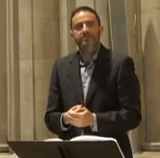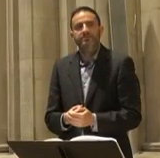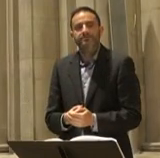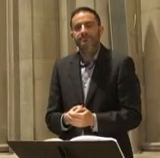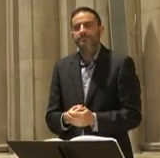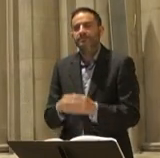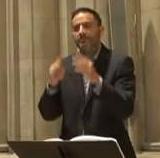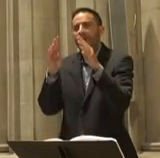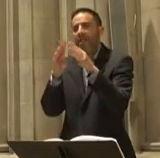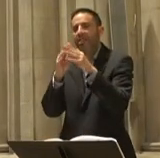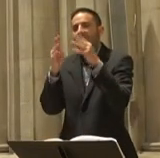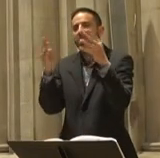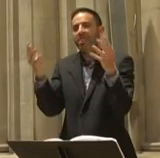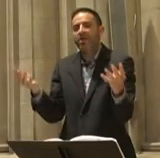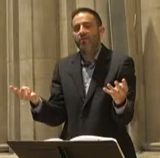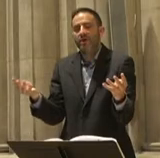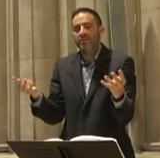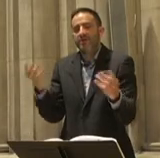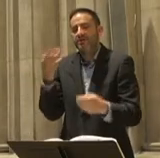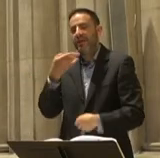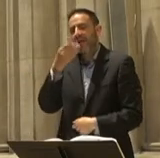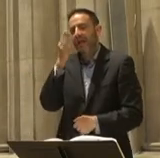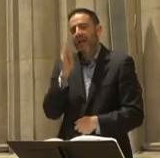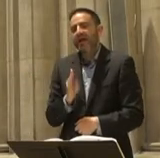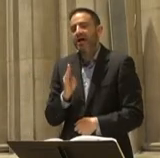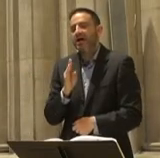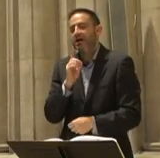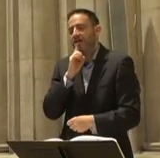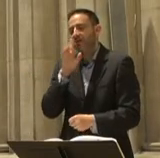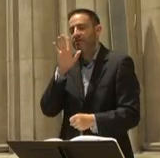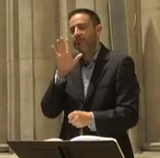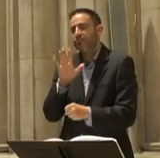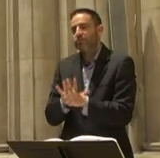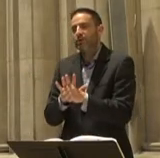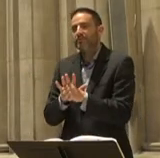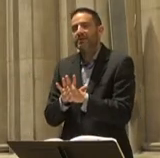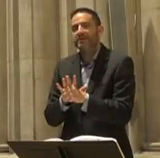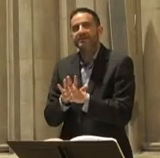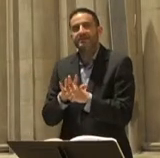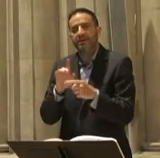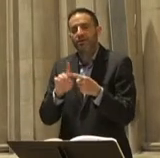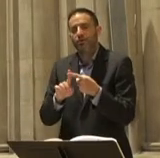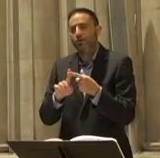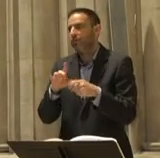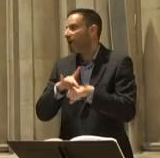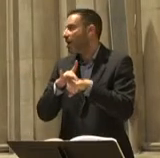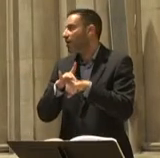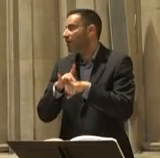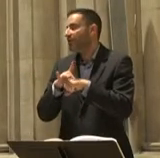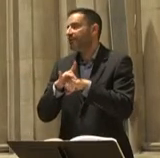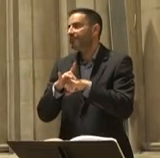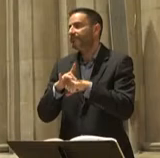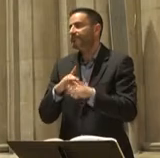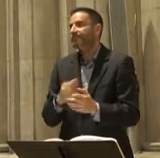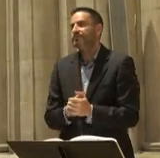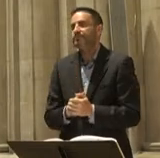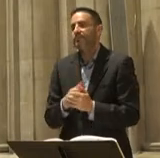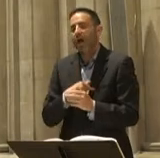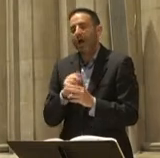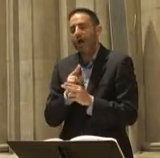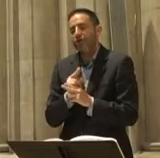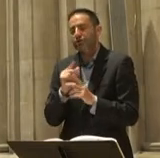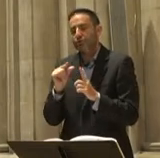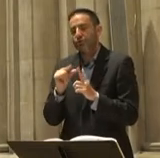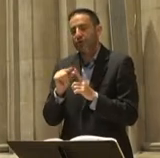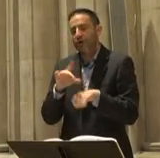And the rainbow is God's promise to the earth. I use the term